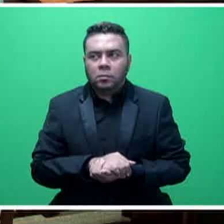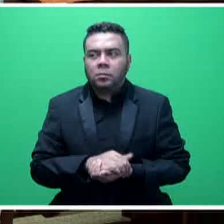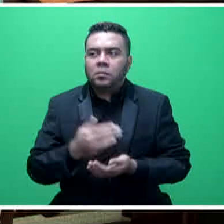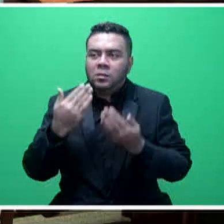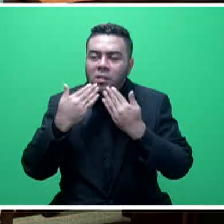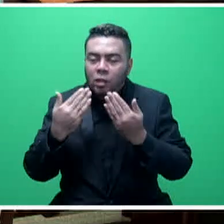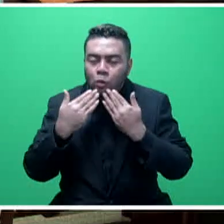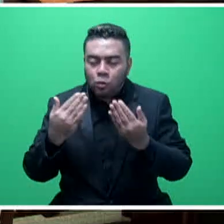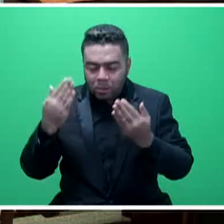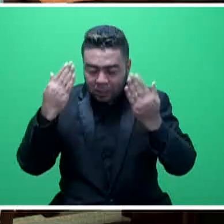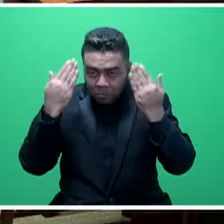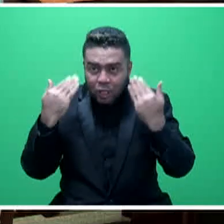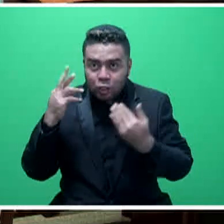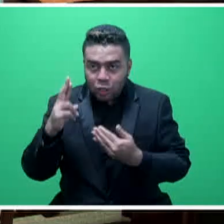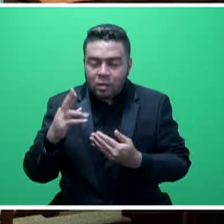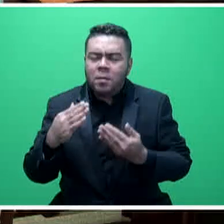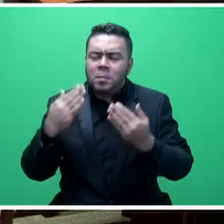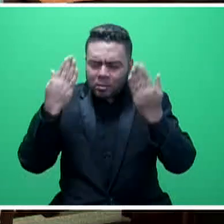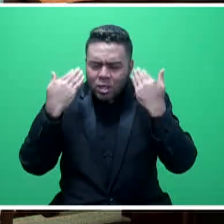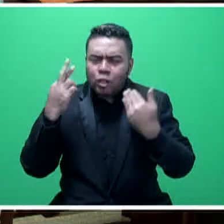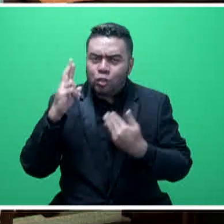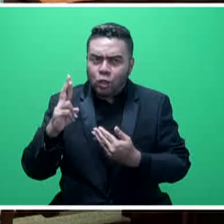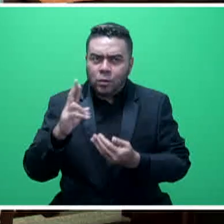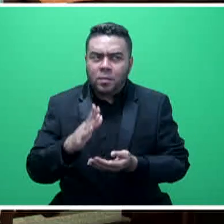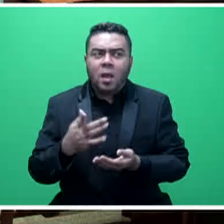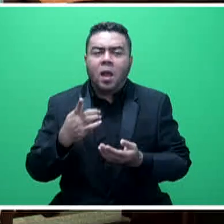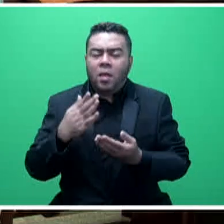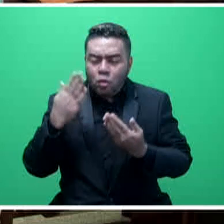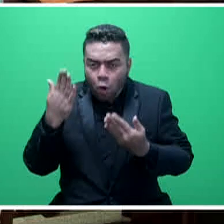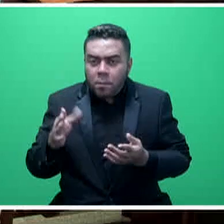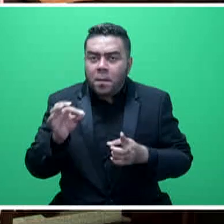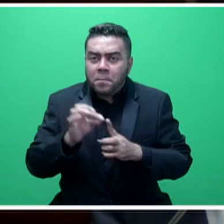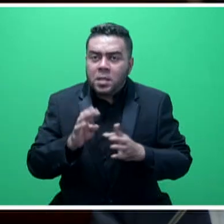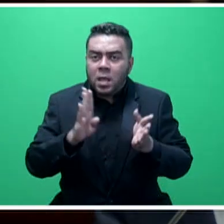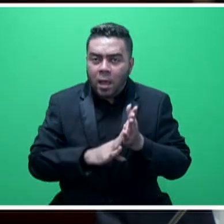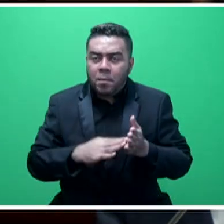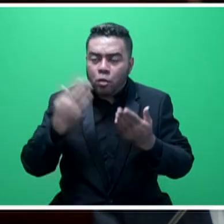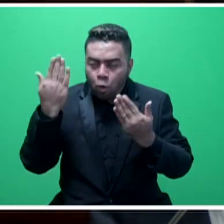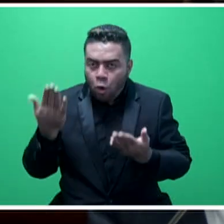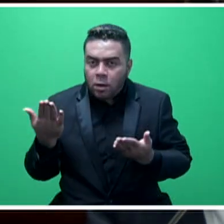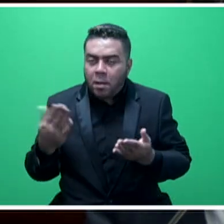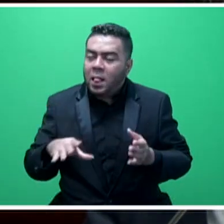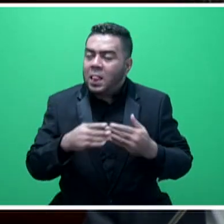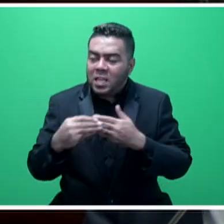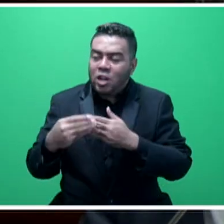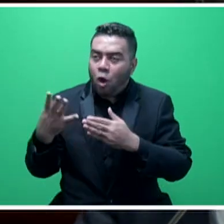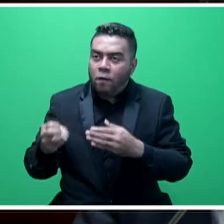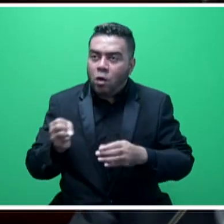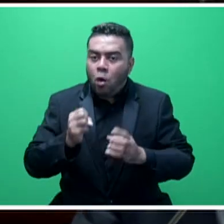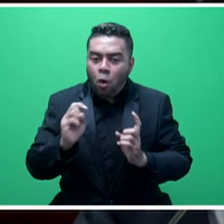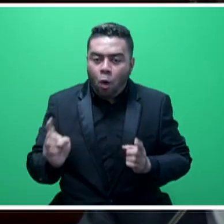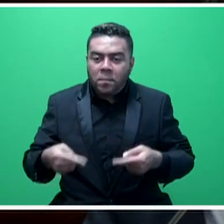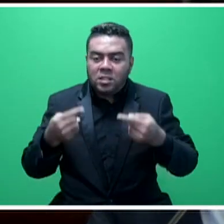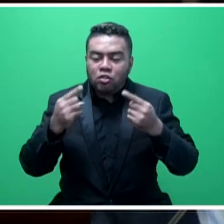Thank you, Mr. Speaker, sir. Mr. Speaker, sir, Honourable Prime Minister, Honourable Leader of the Opposition, Members